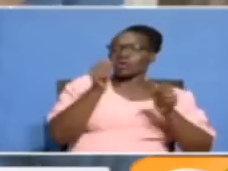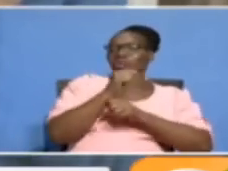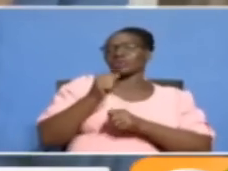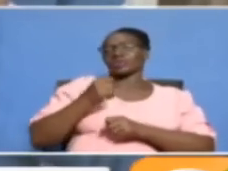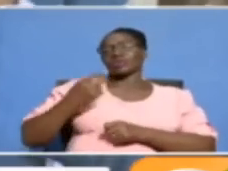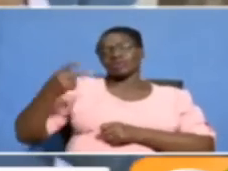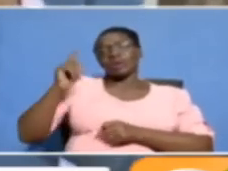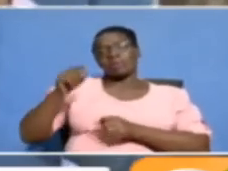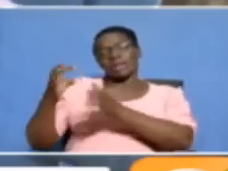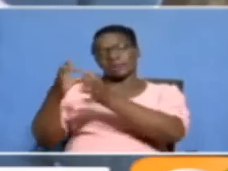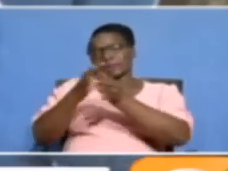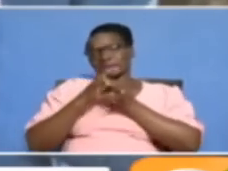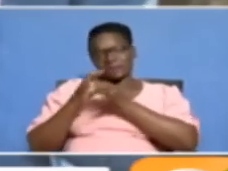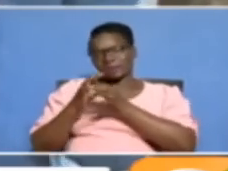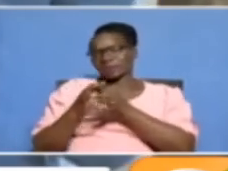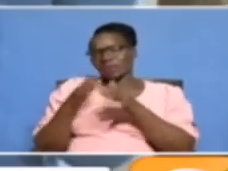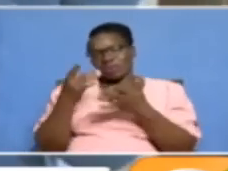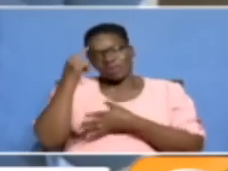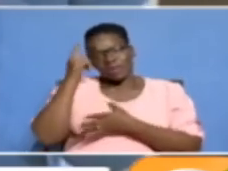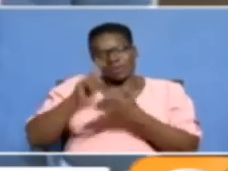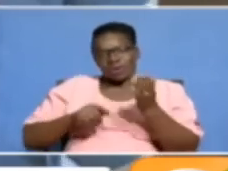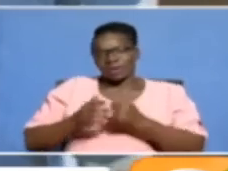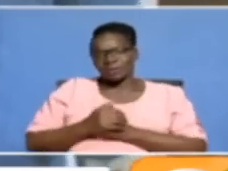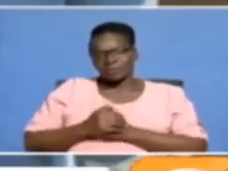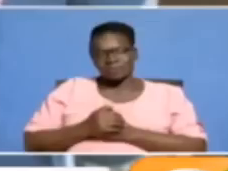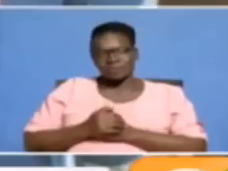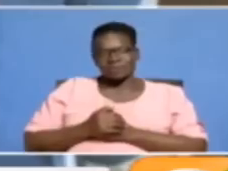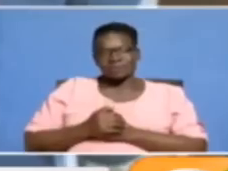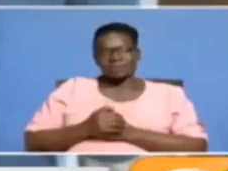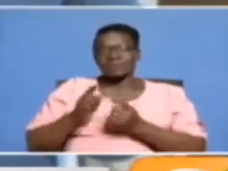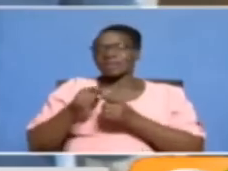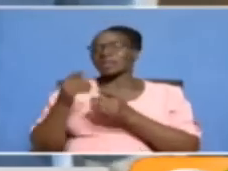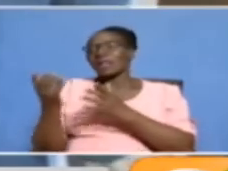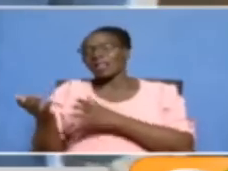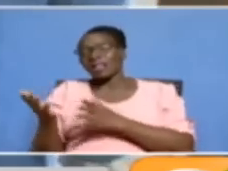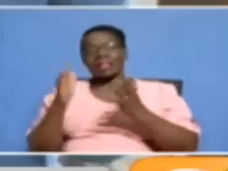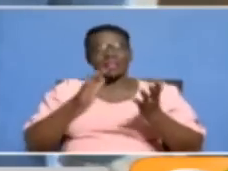watu wa Gatundu. Eh, lakini vitisho hii, nini?